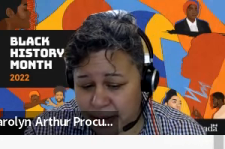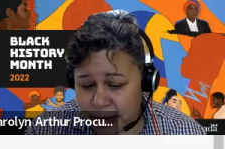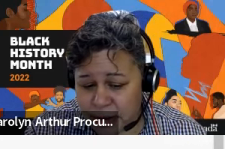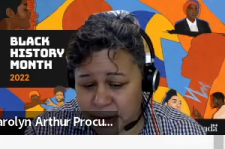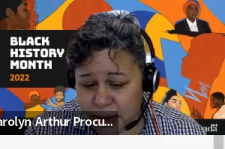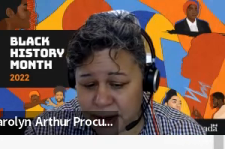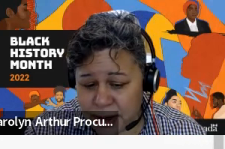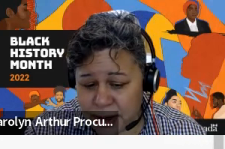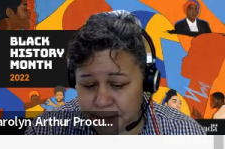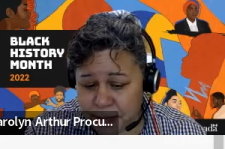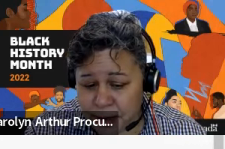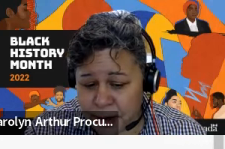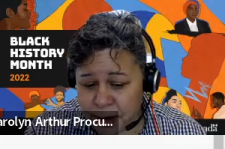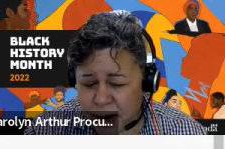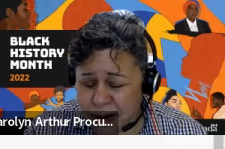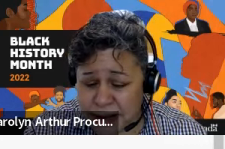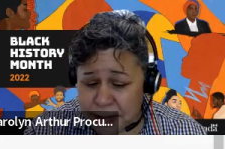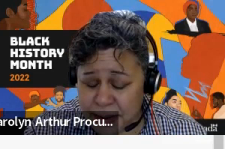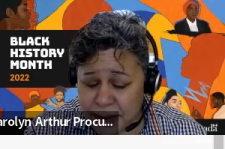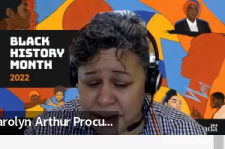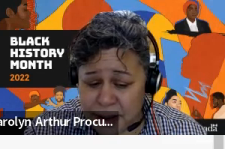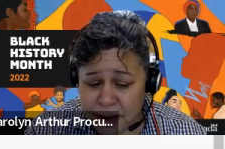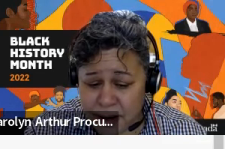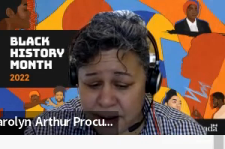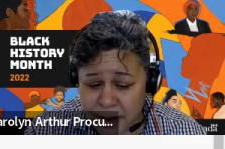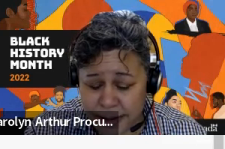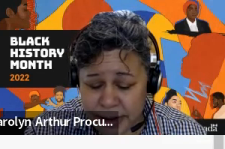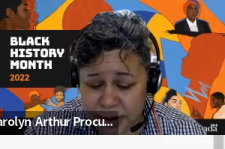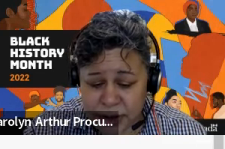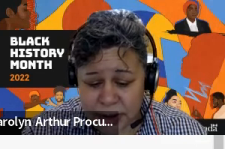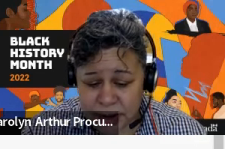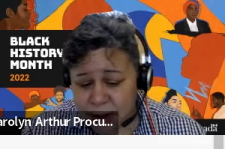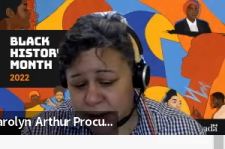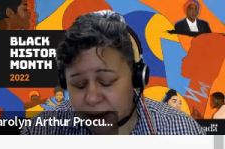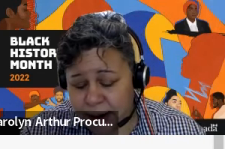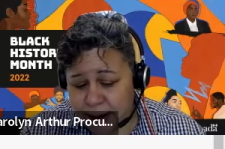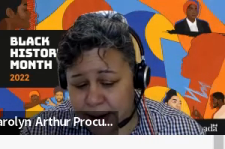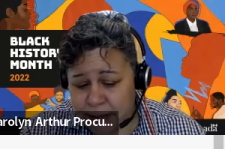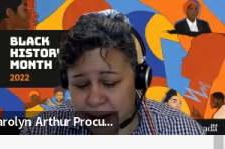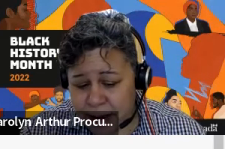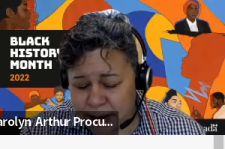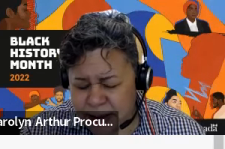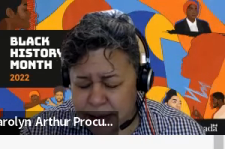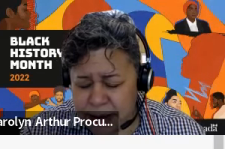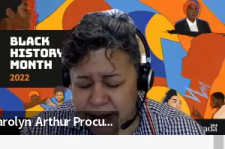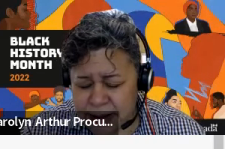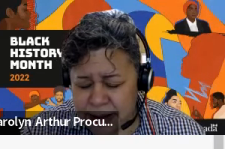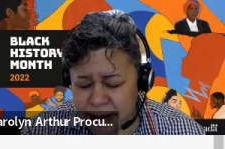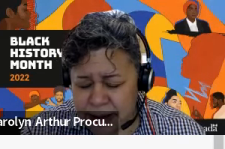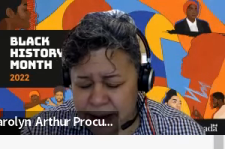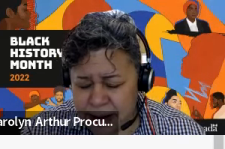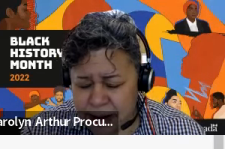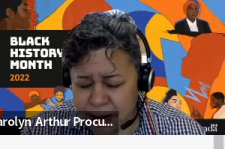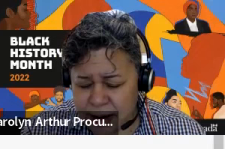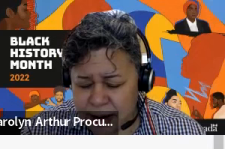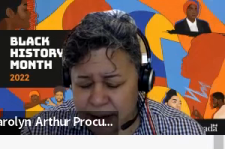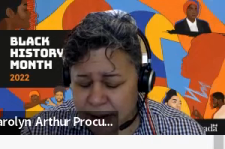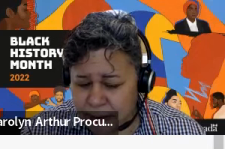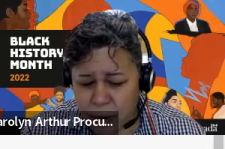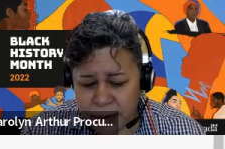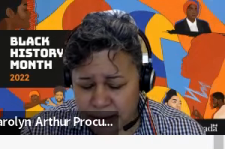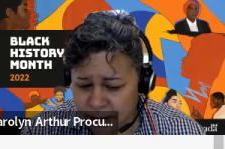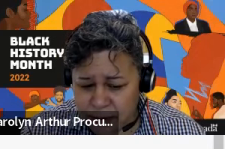not published. RCMP are not published. And CBSA,